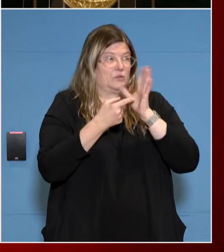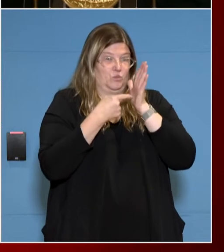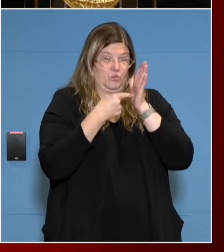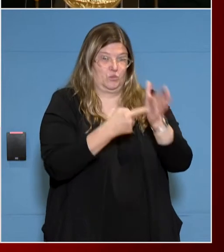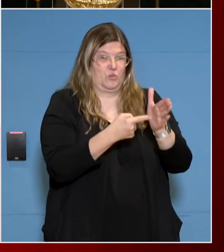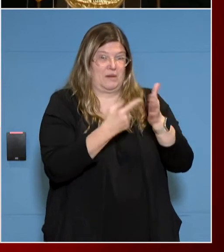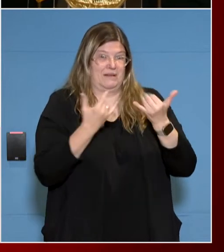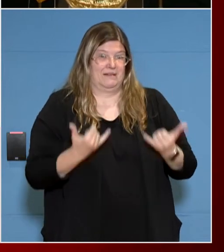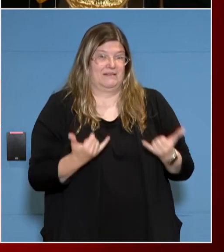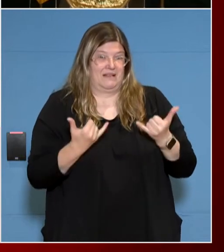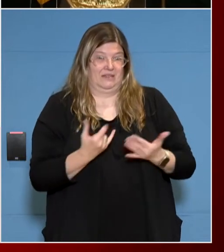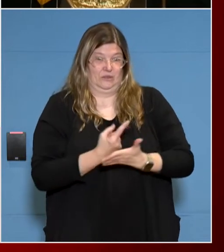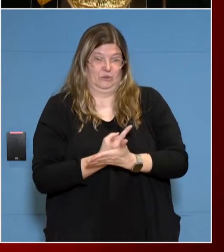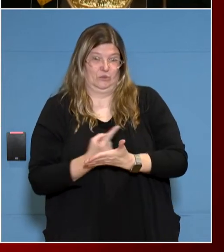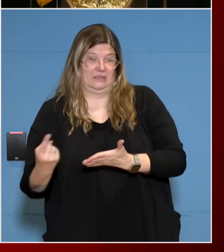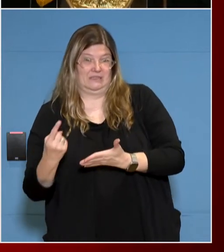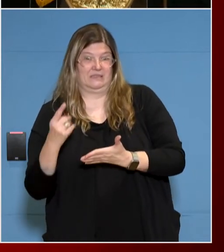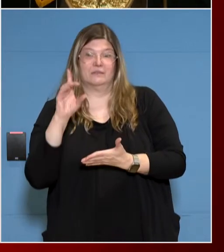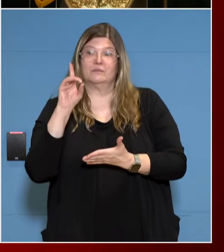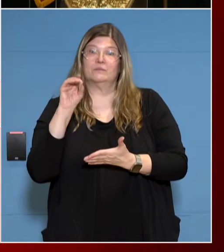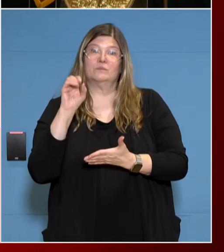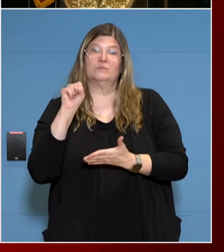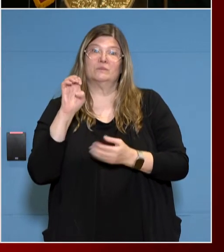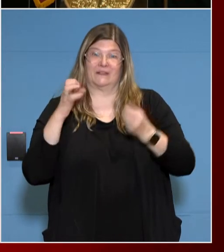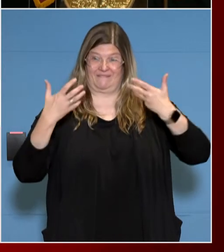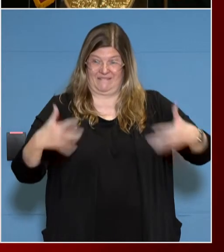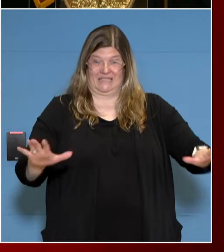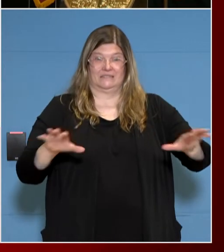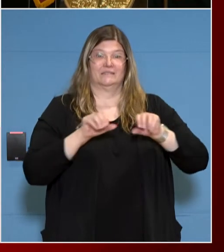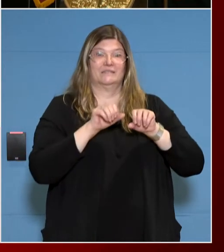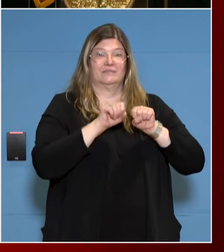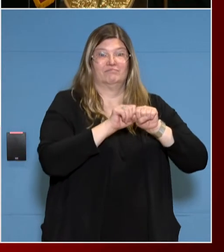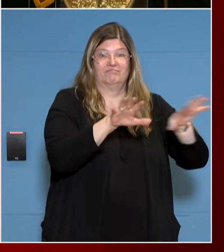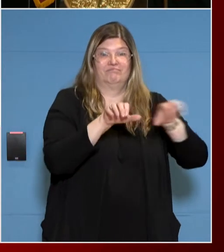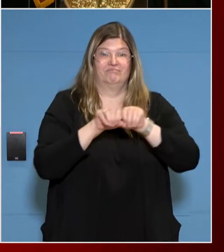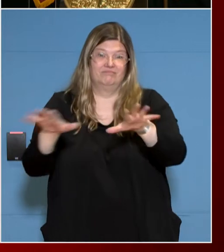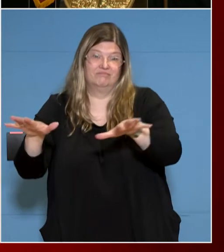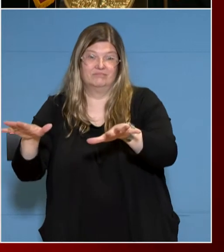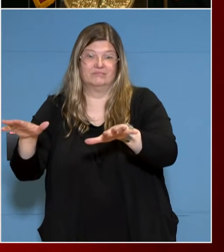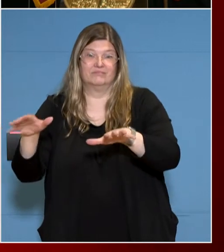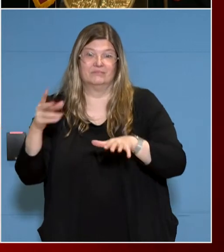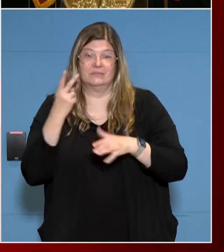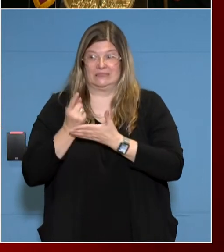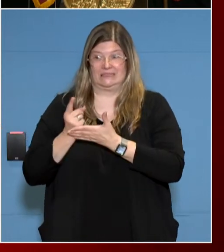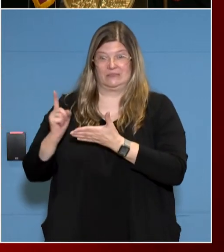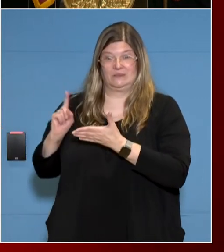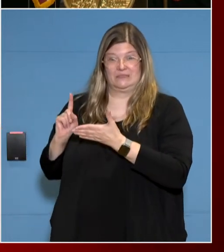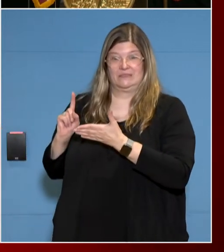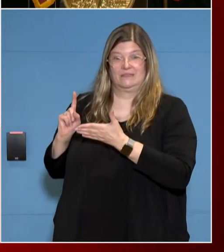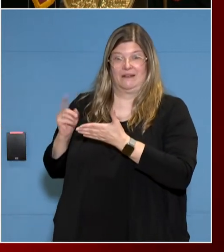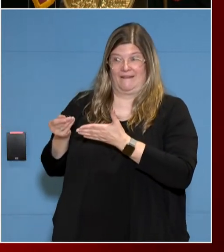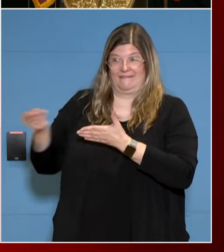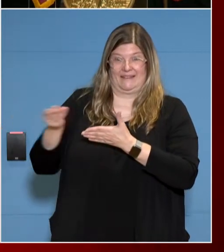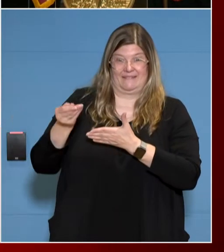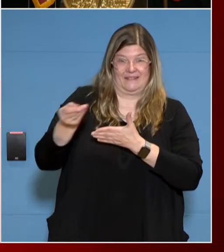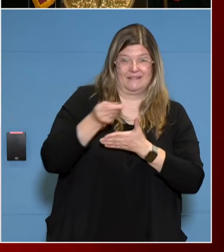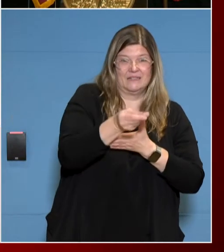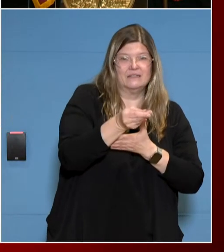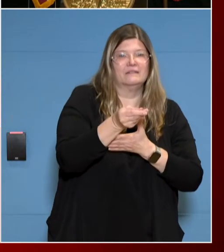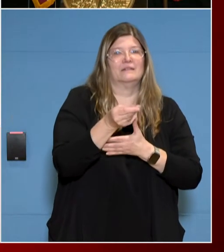And we also provide an update to last week's. They demonstrate just how much our